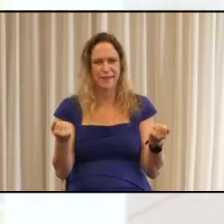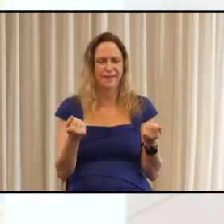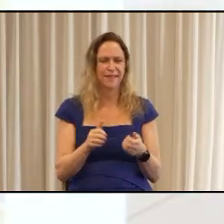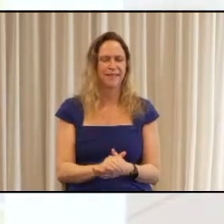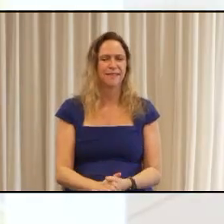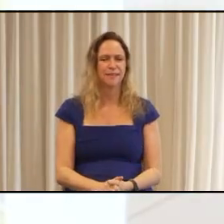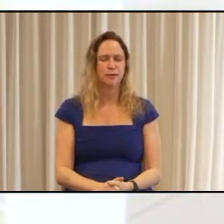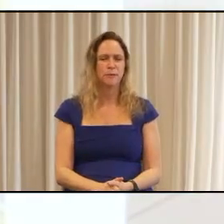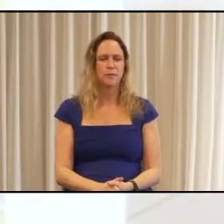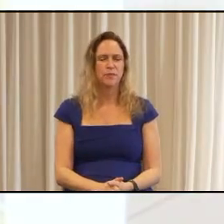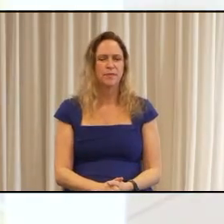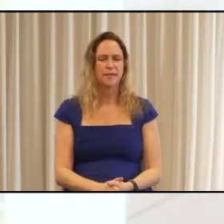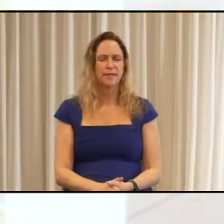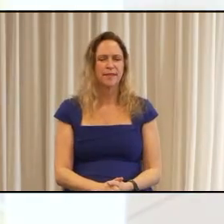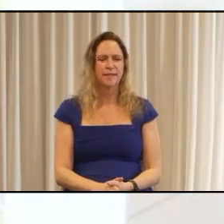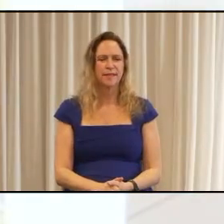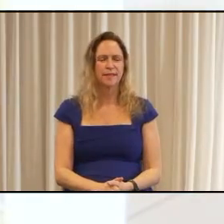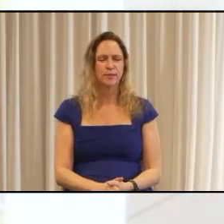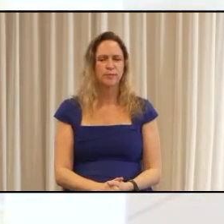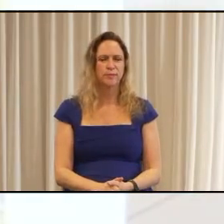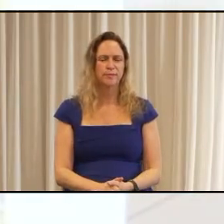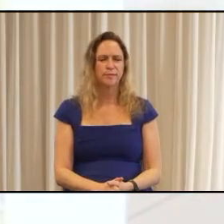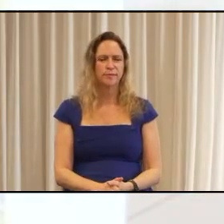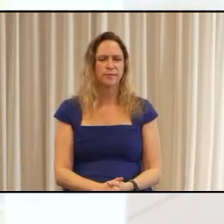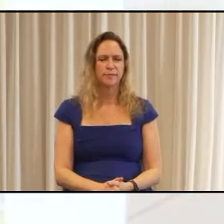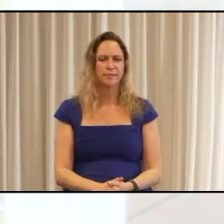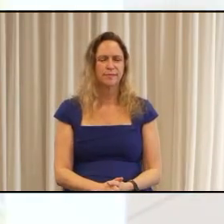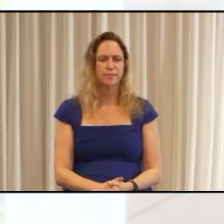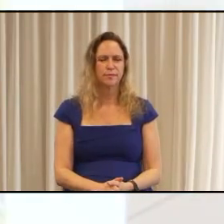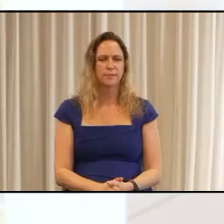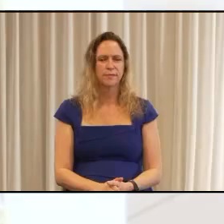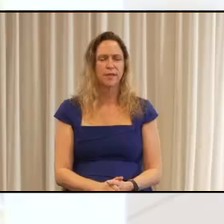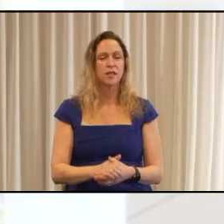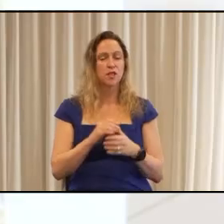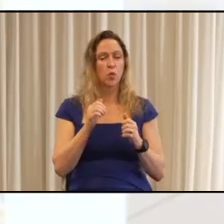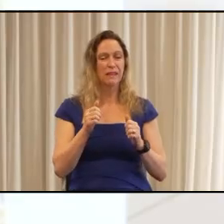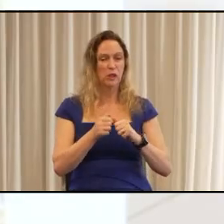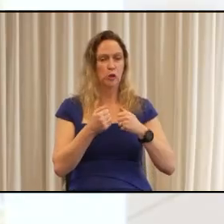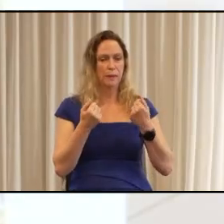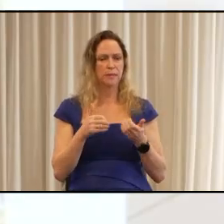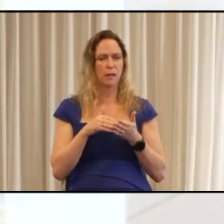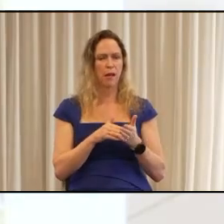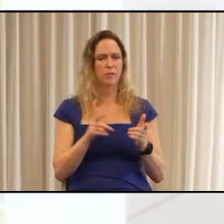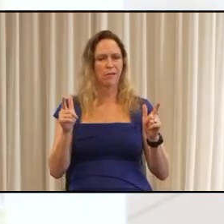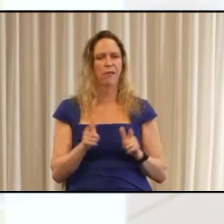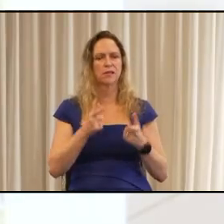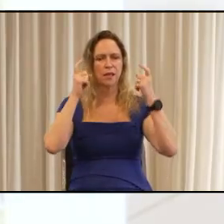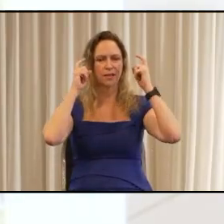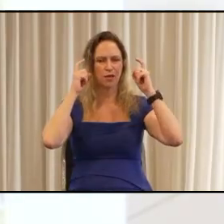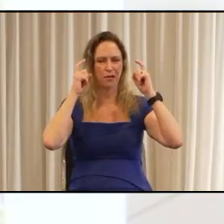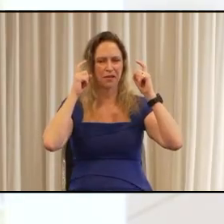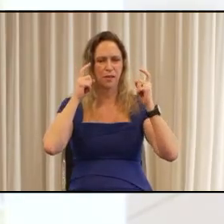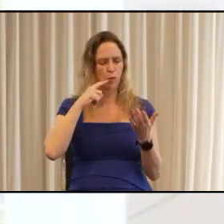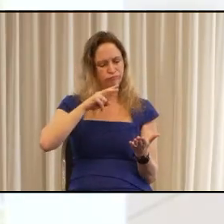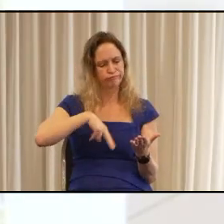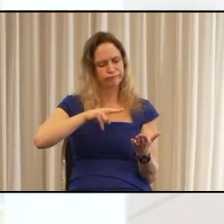And he's developed newspapers into a way of managing his anxiety. So he feels much happier with